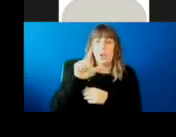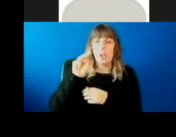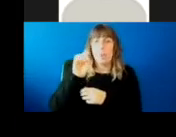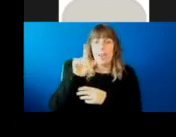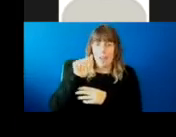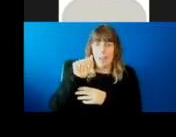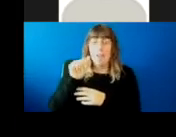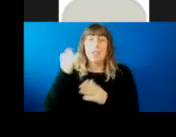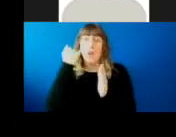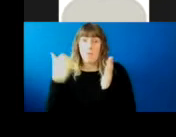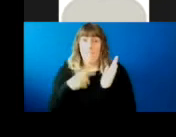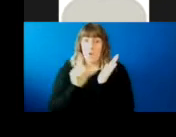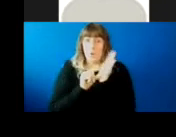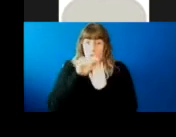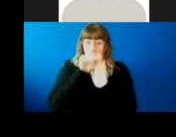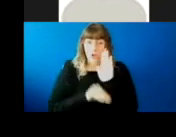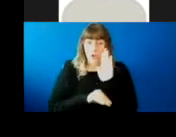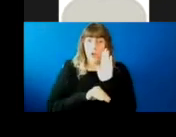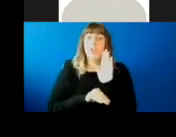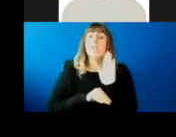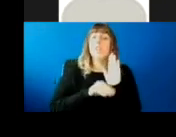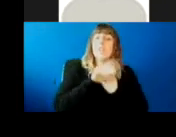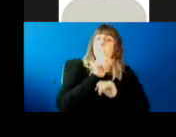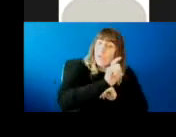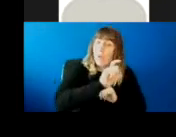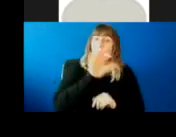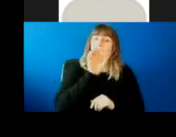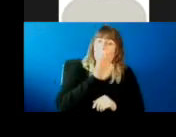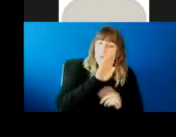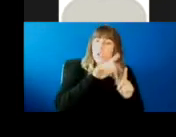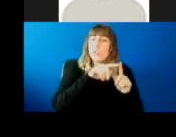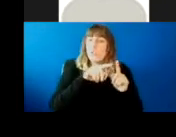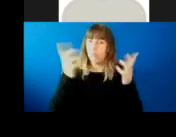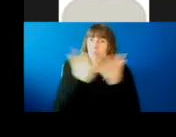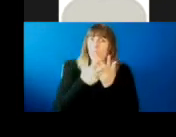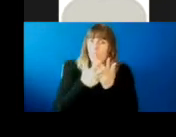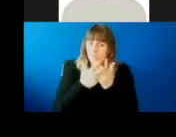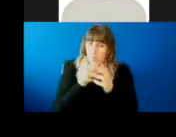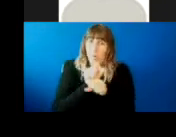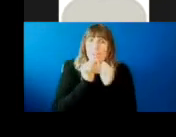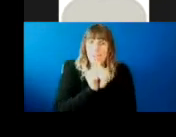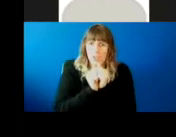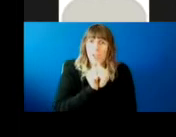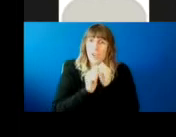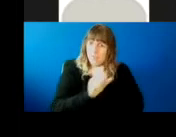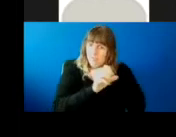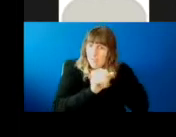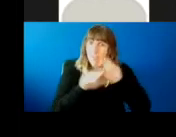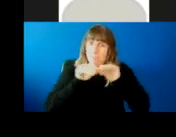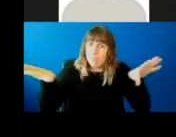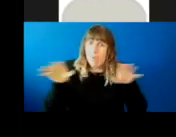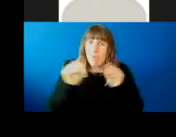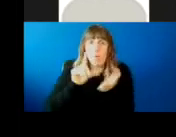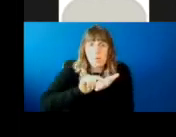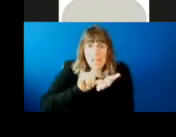to grow a list, your social channels can help promote your newsletter, can help drive people to find